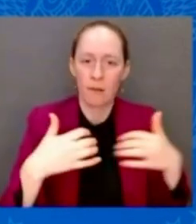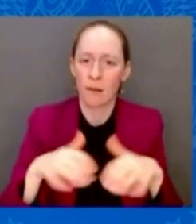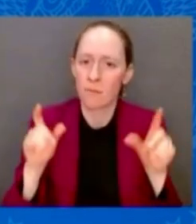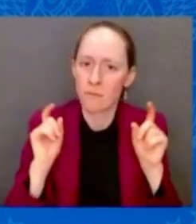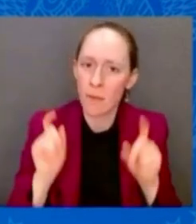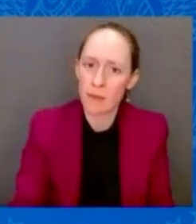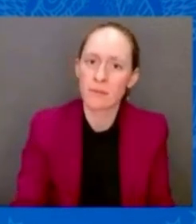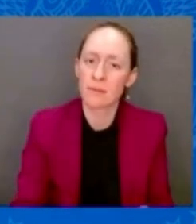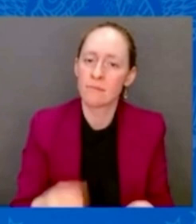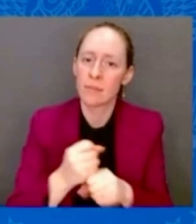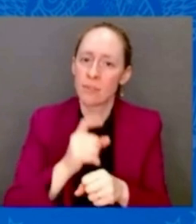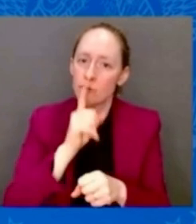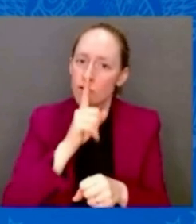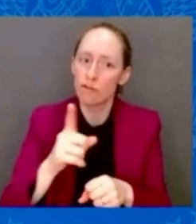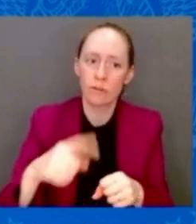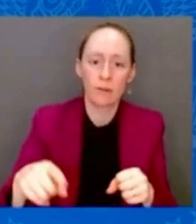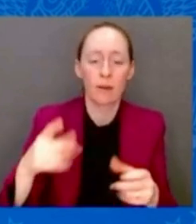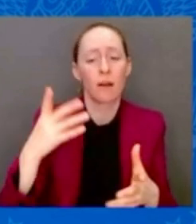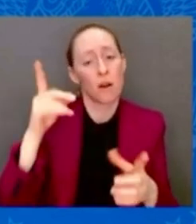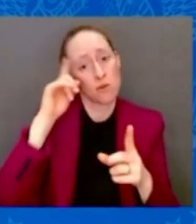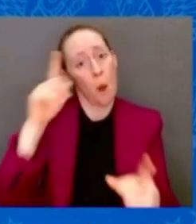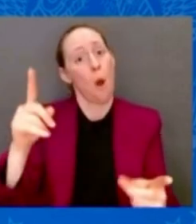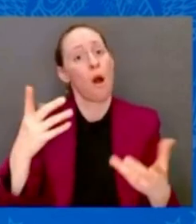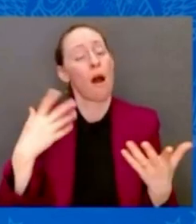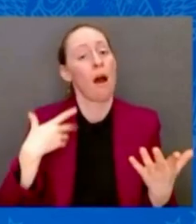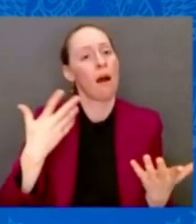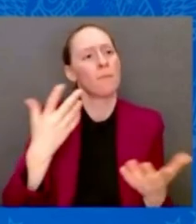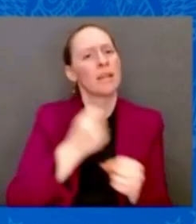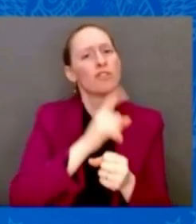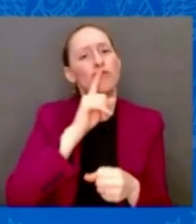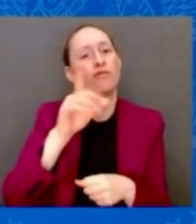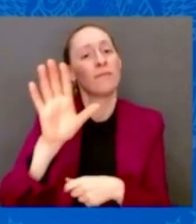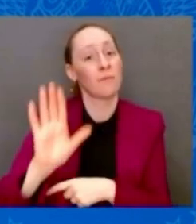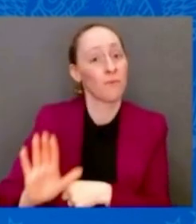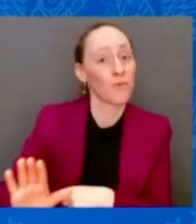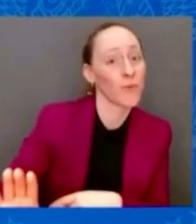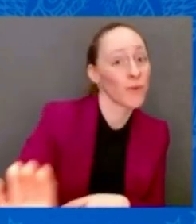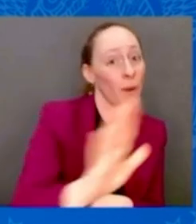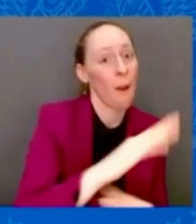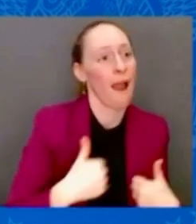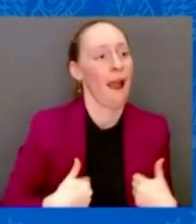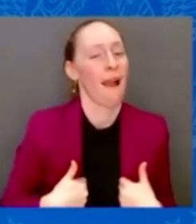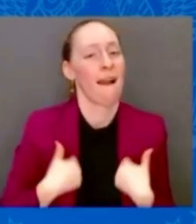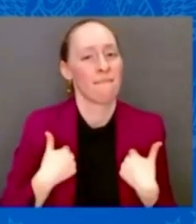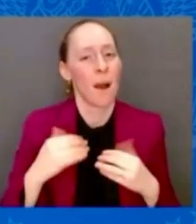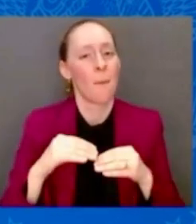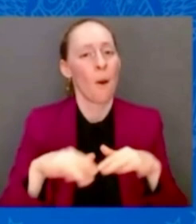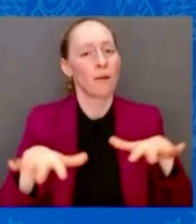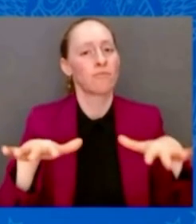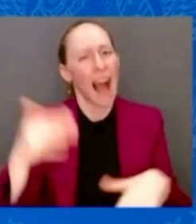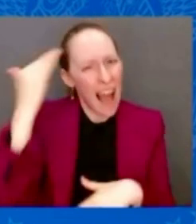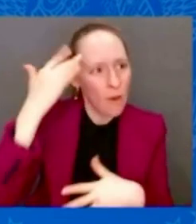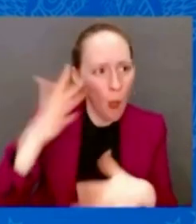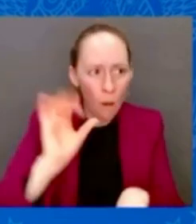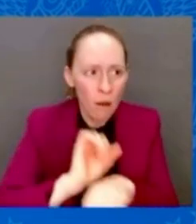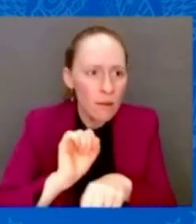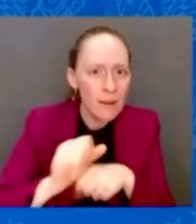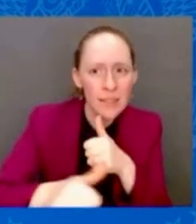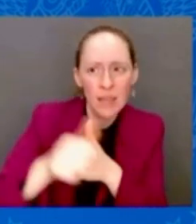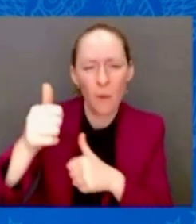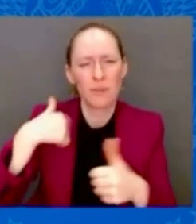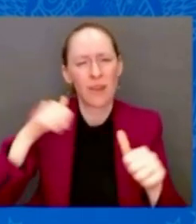because you do so many incredible things. Let me close with this. When the worst happens, when those alarms go